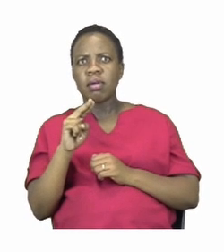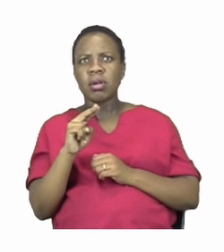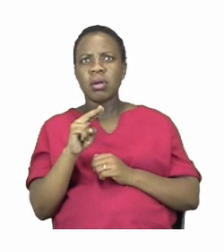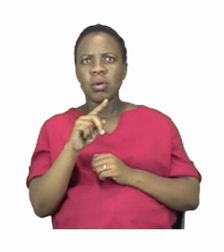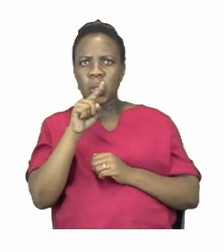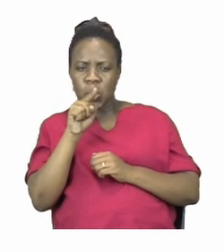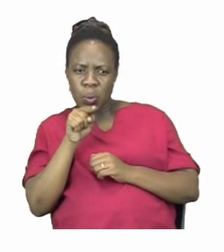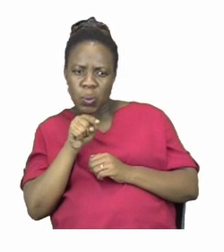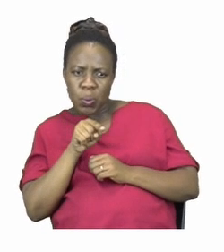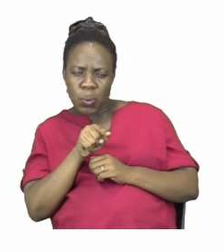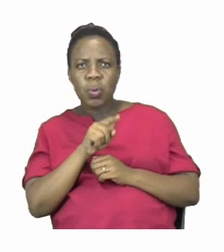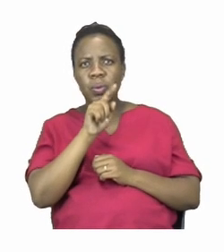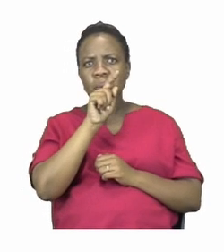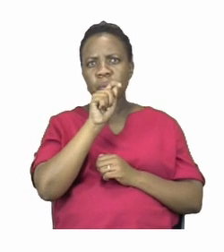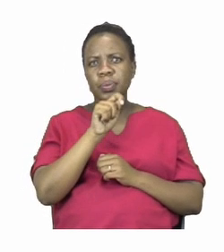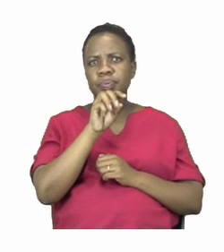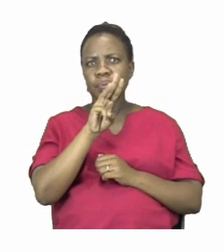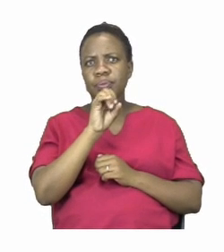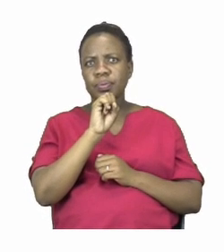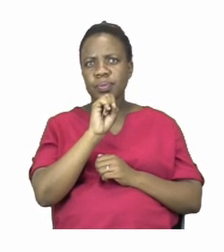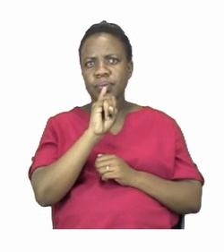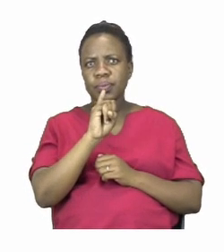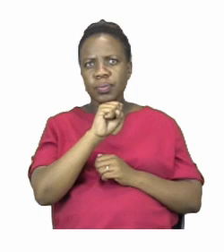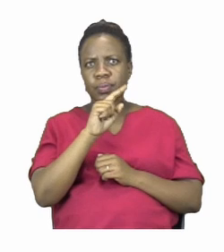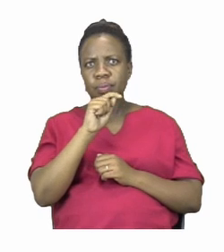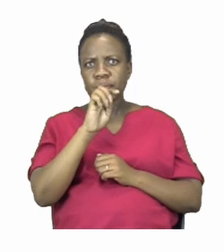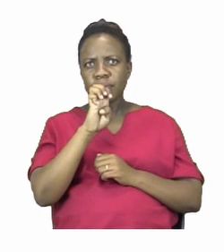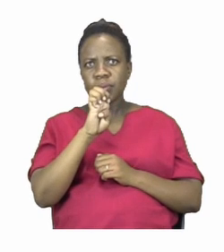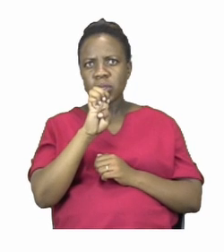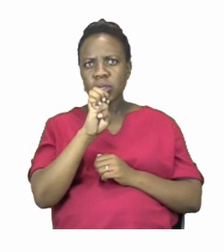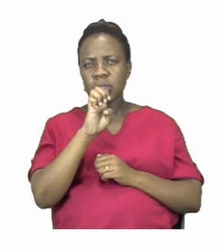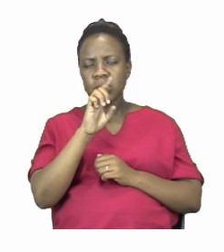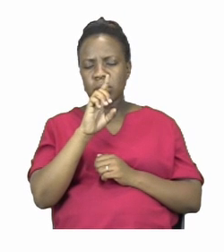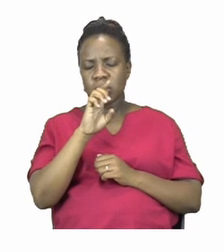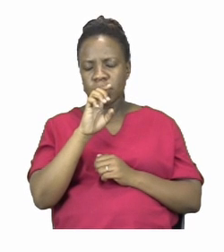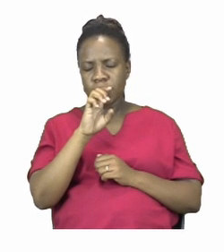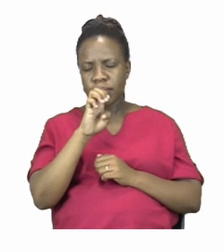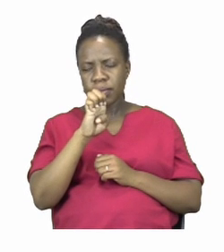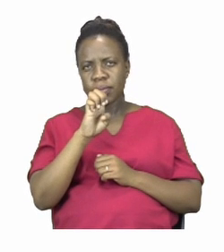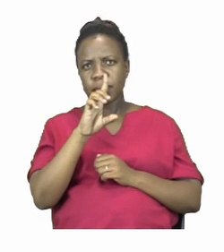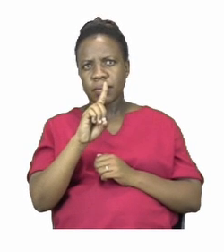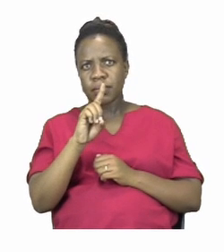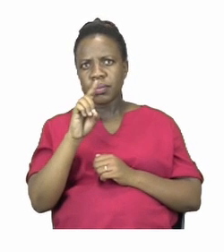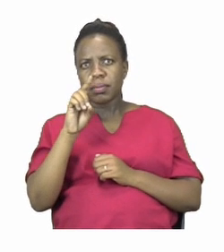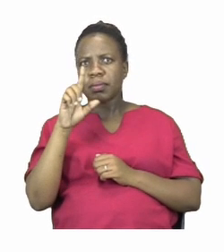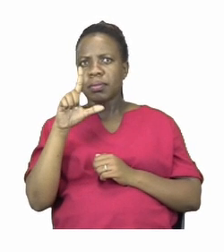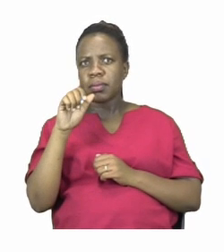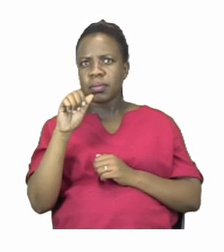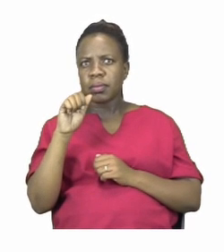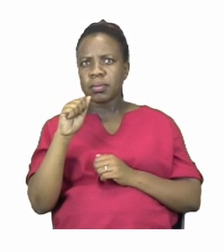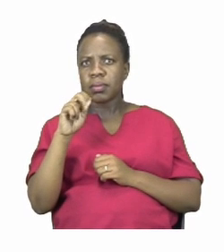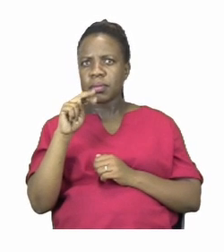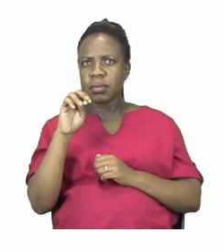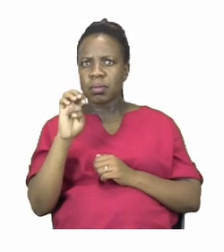map? There we have Ariana's house. Can you point your finger to